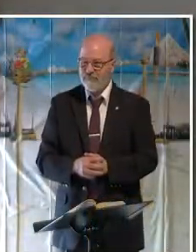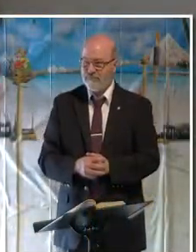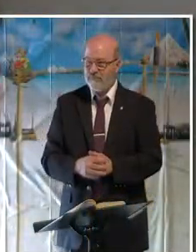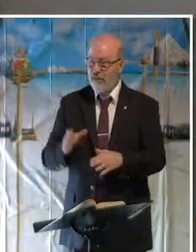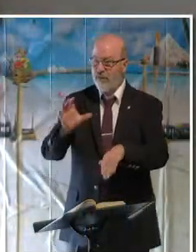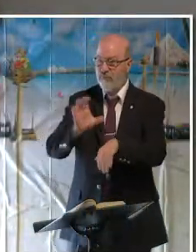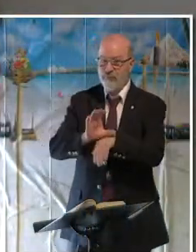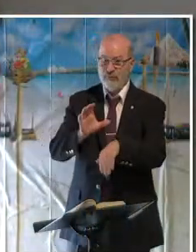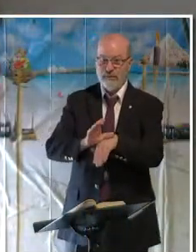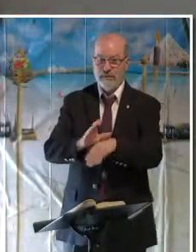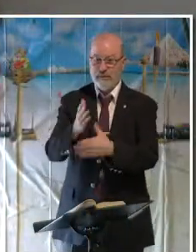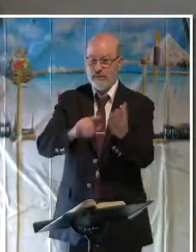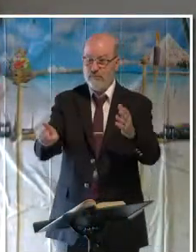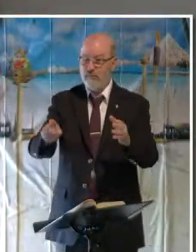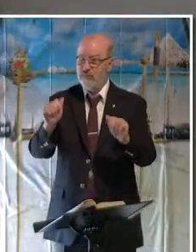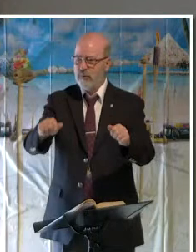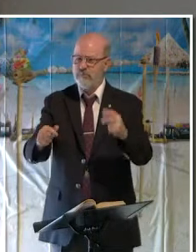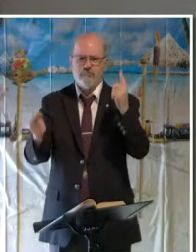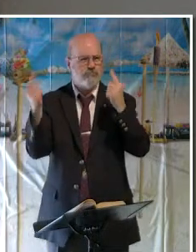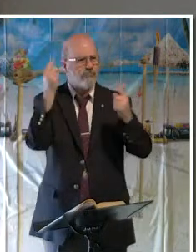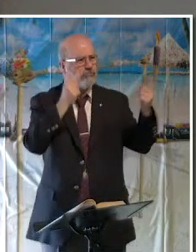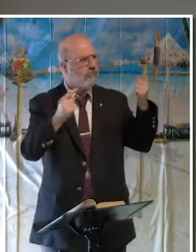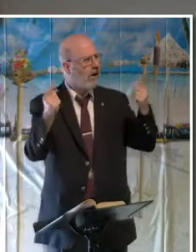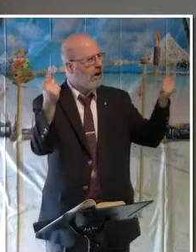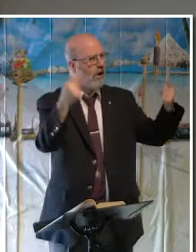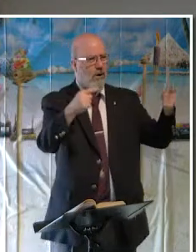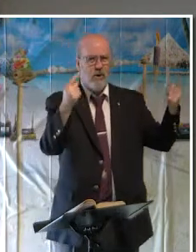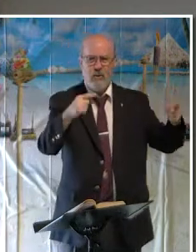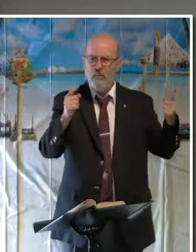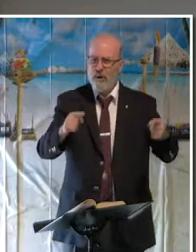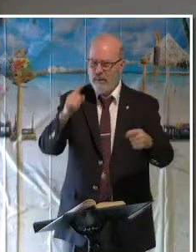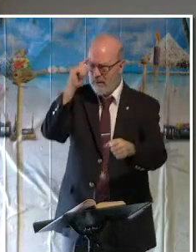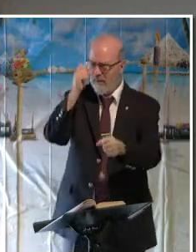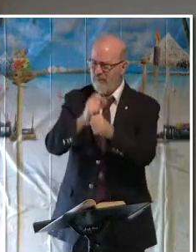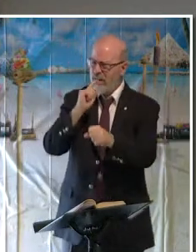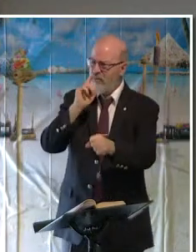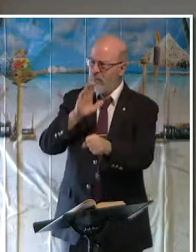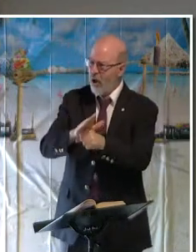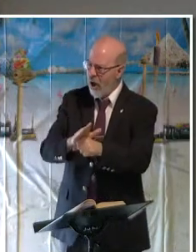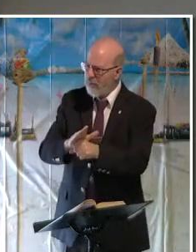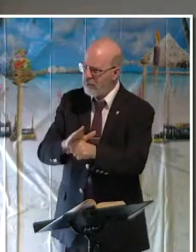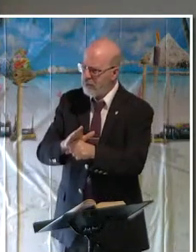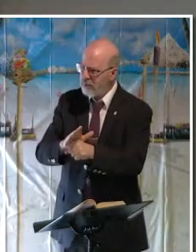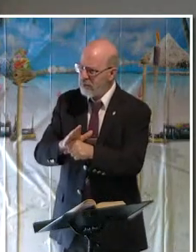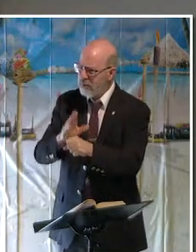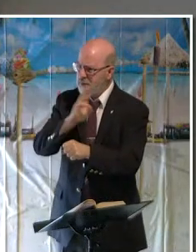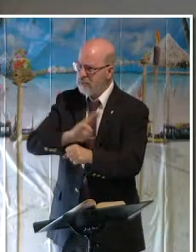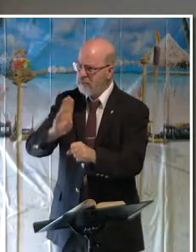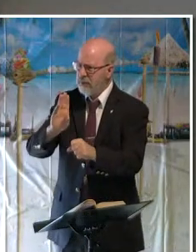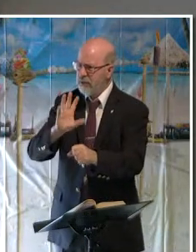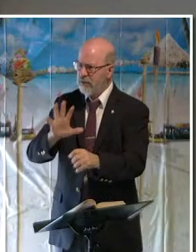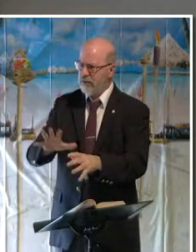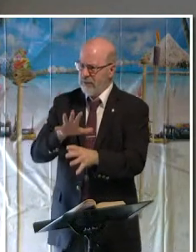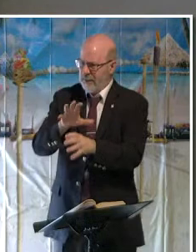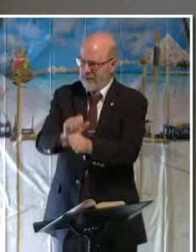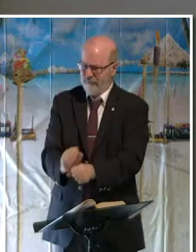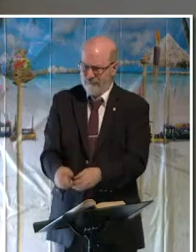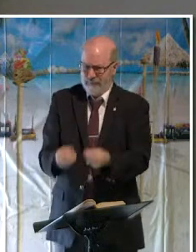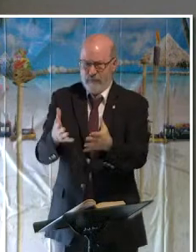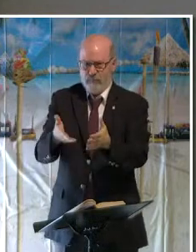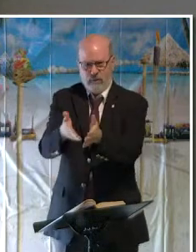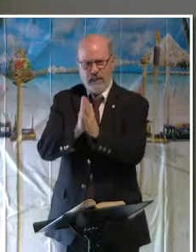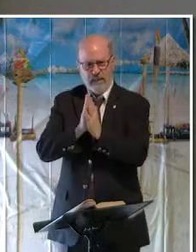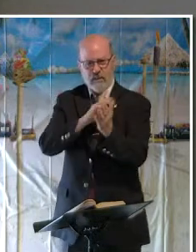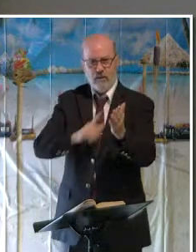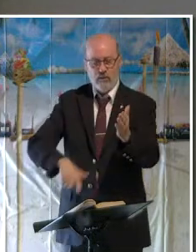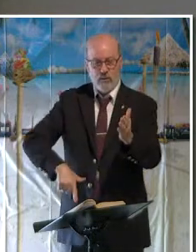Well, church, some of you are probably wondering what happened with our faith promise missions commitment. We were